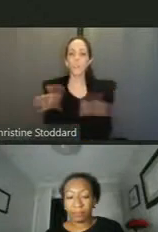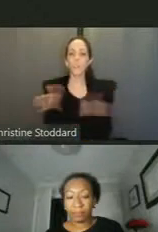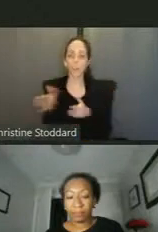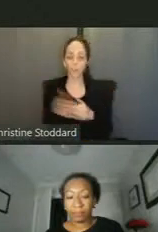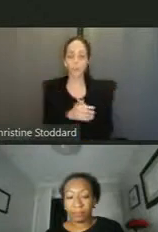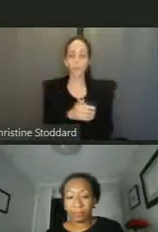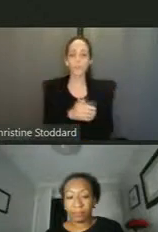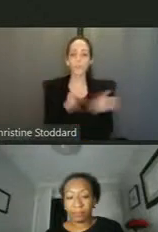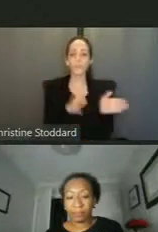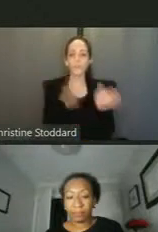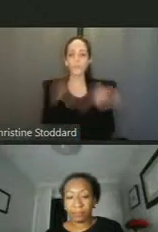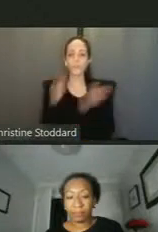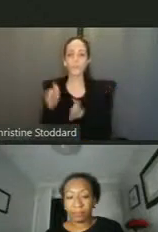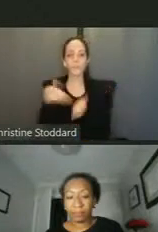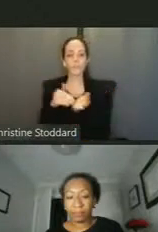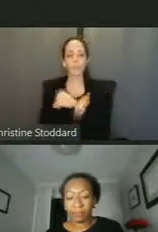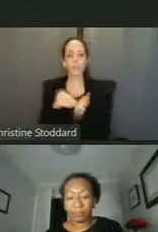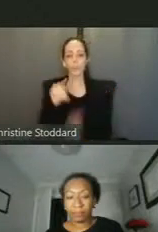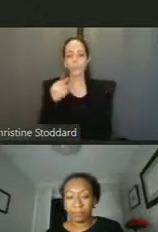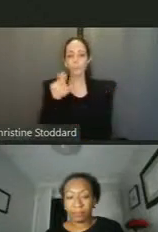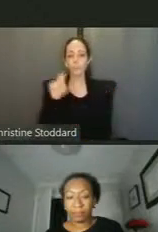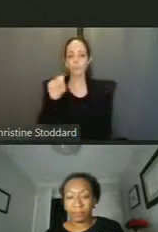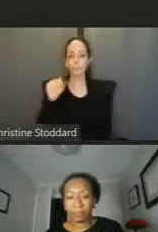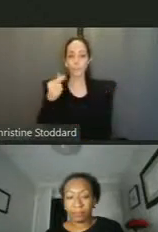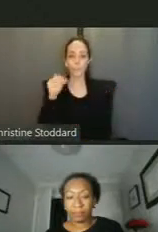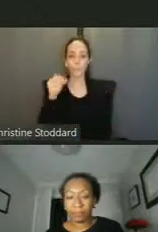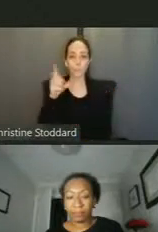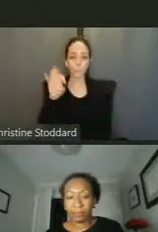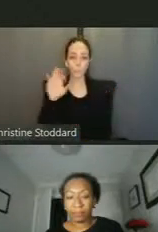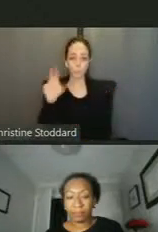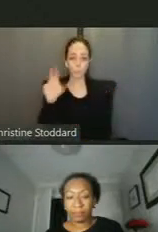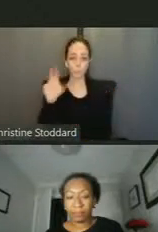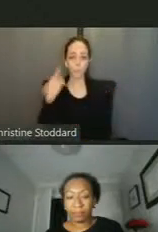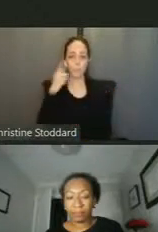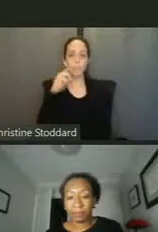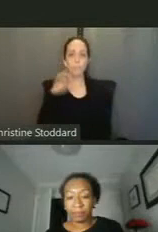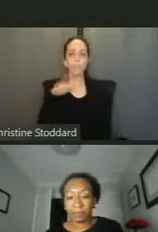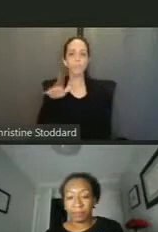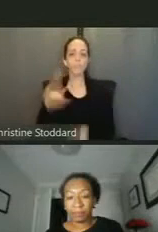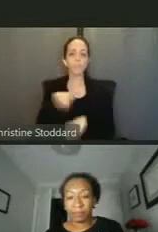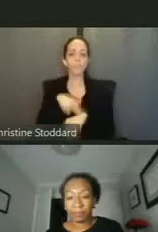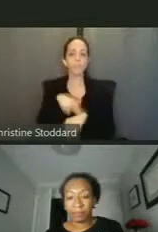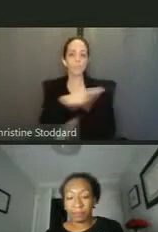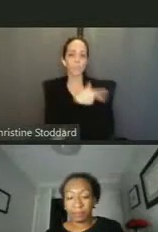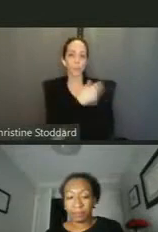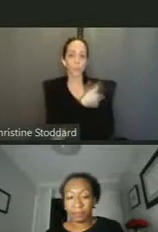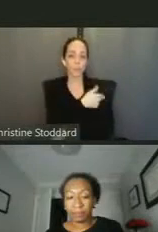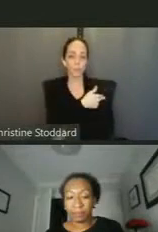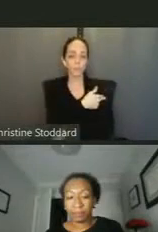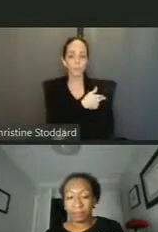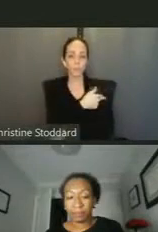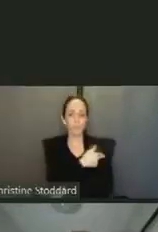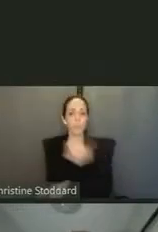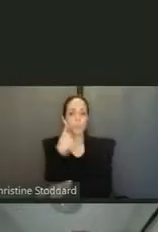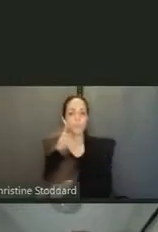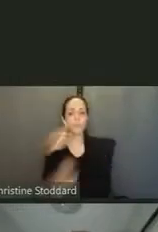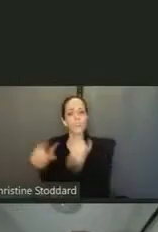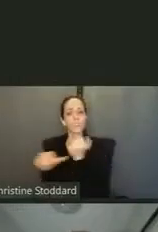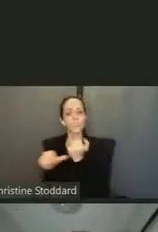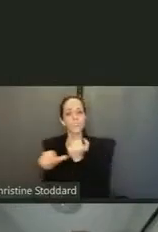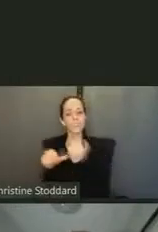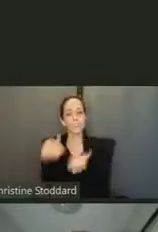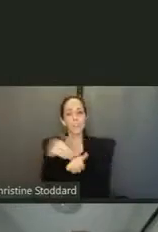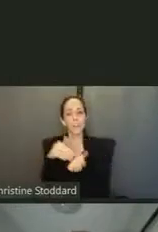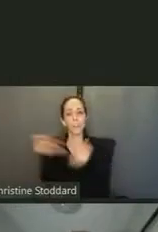Dr. Tress Goodwin is an emergency medicine physician at Children's National Hospital and serves as the assistant medical director for